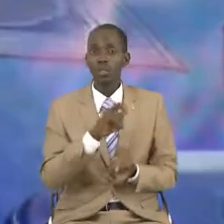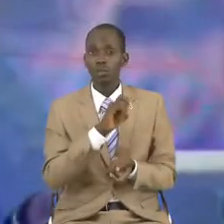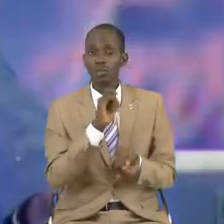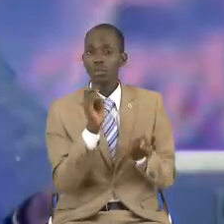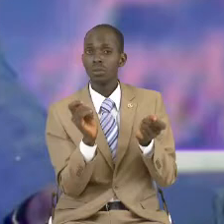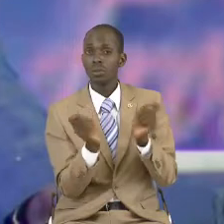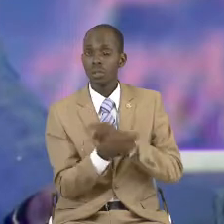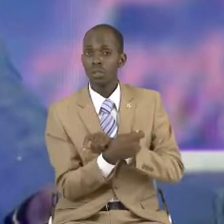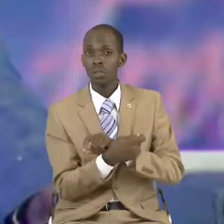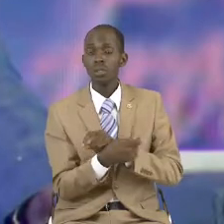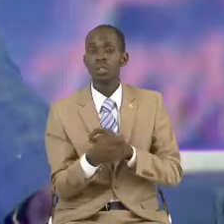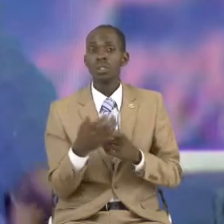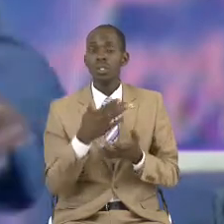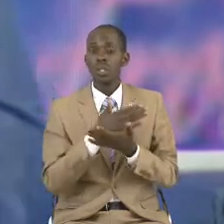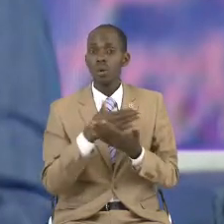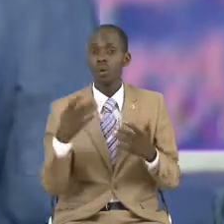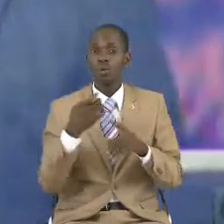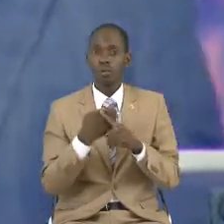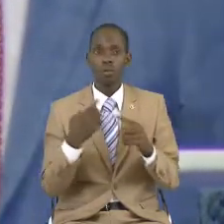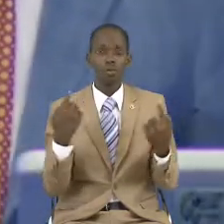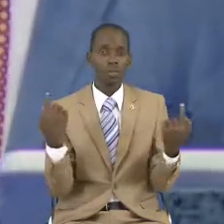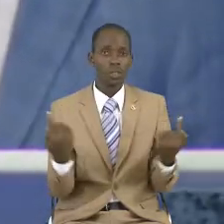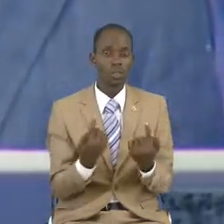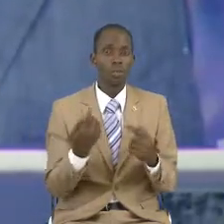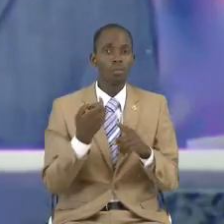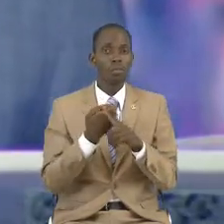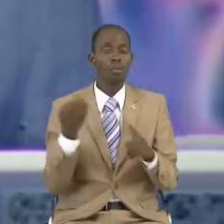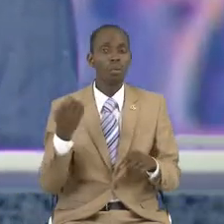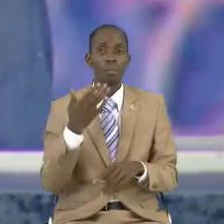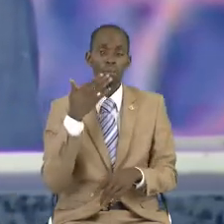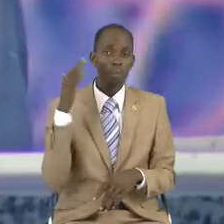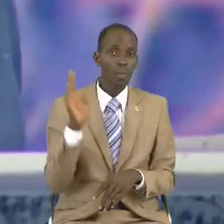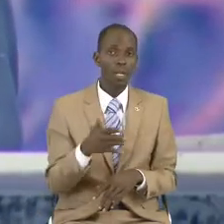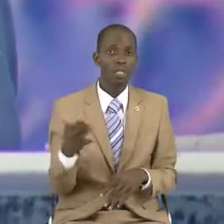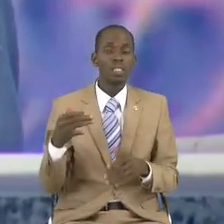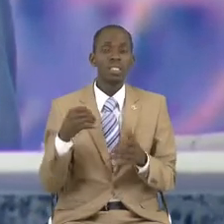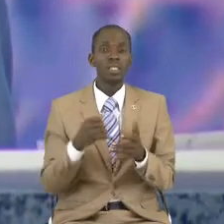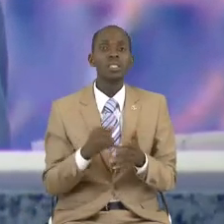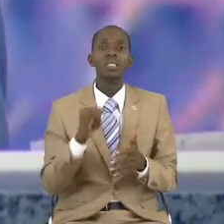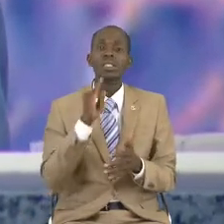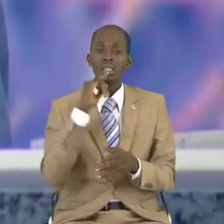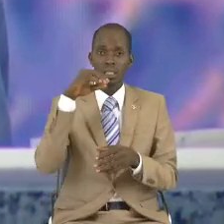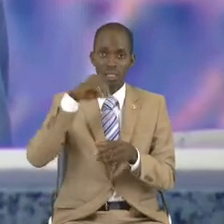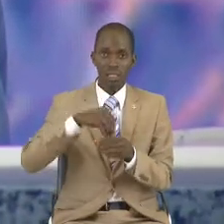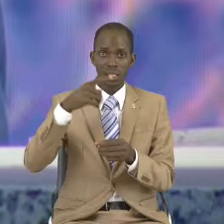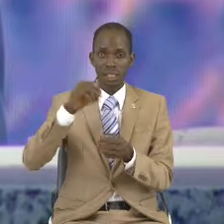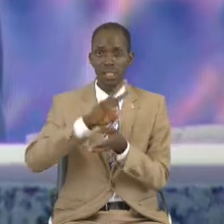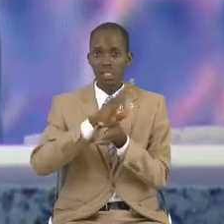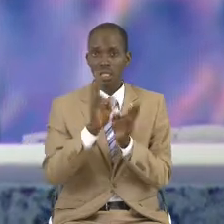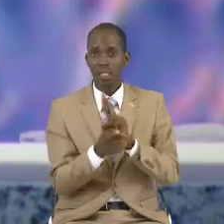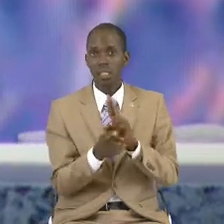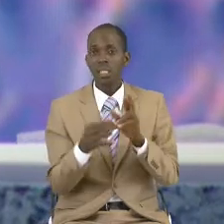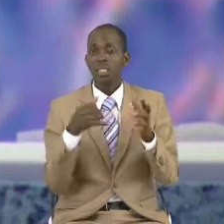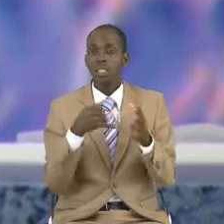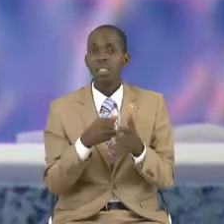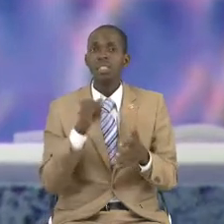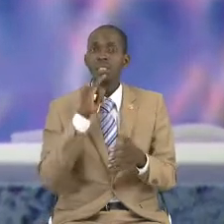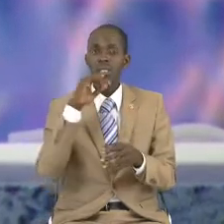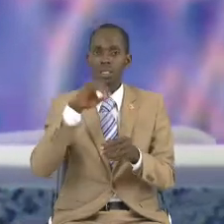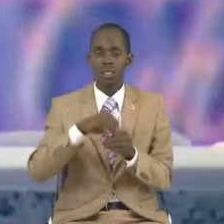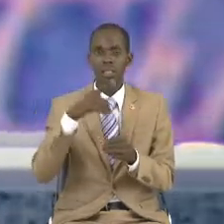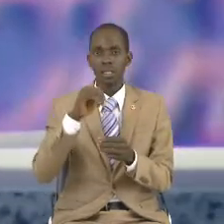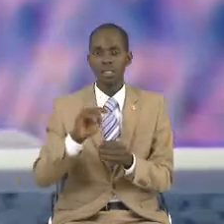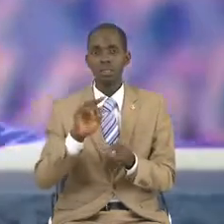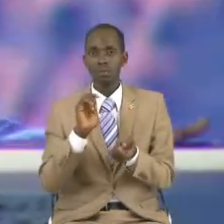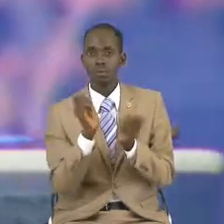not turned away from evil it is in the repentance it is in the turning away